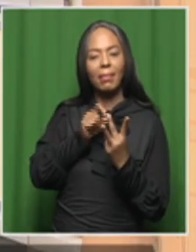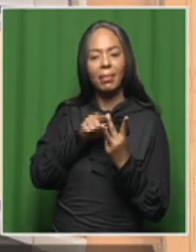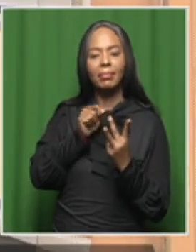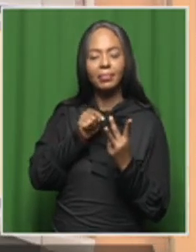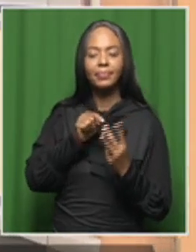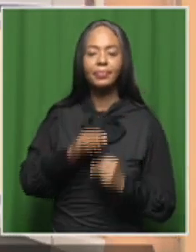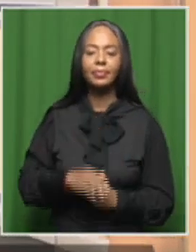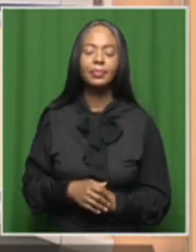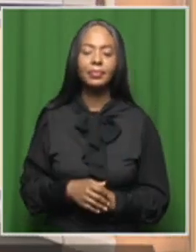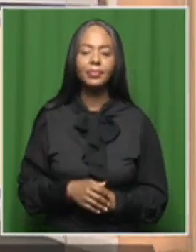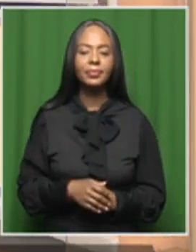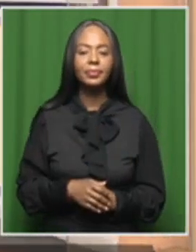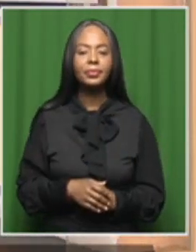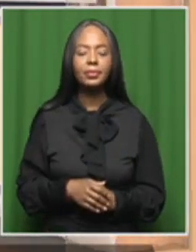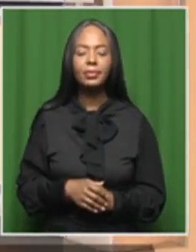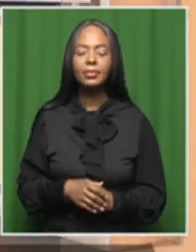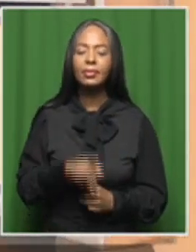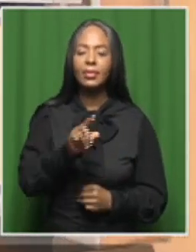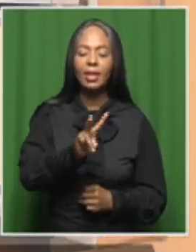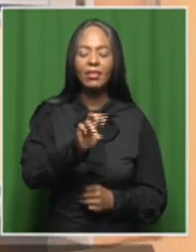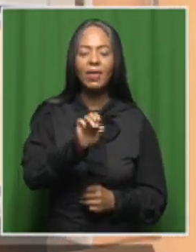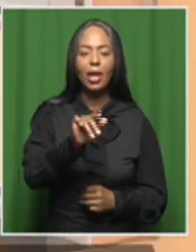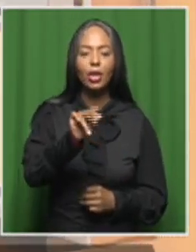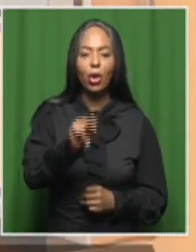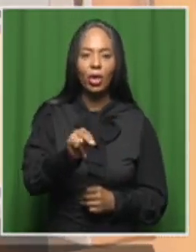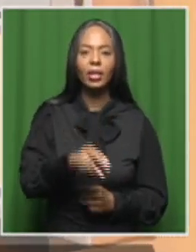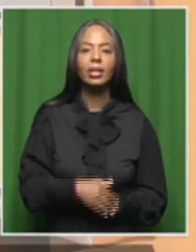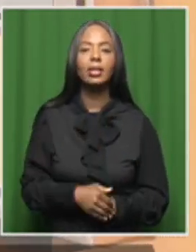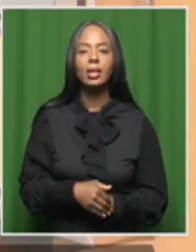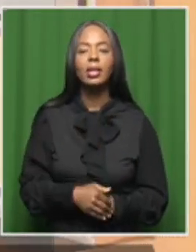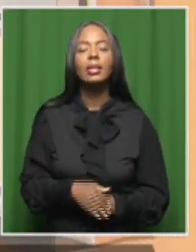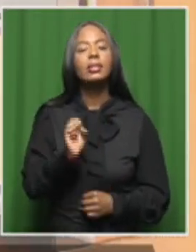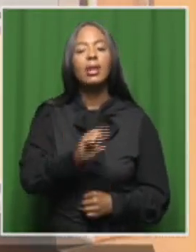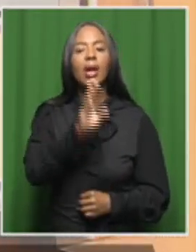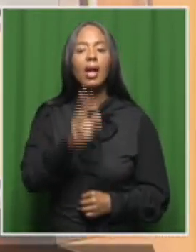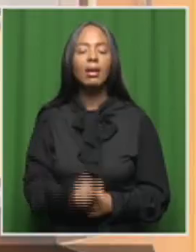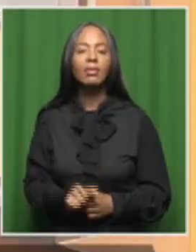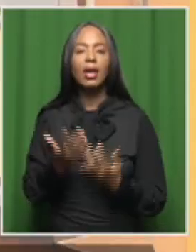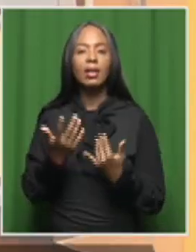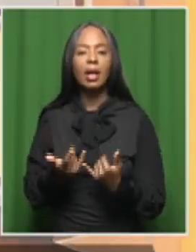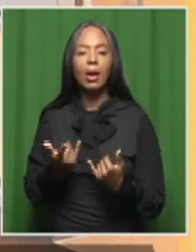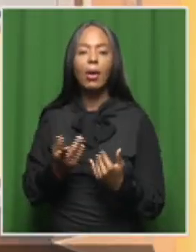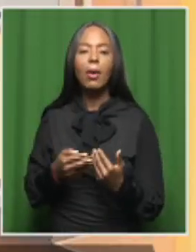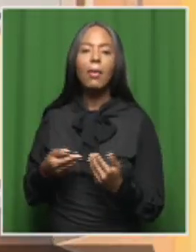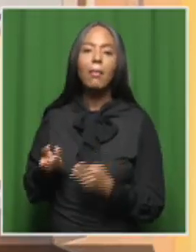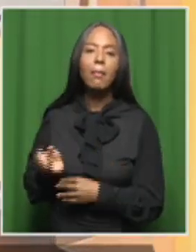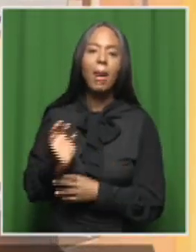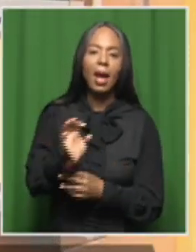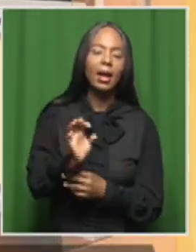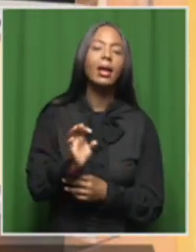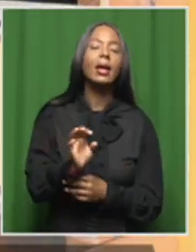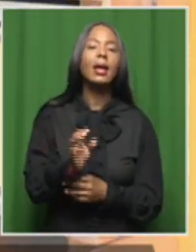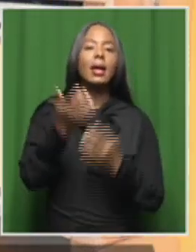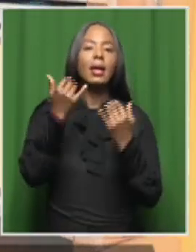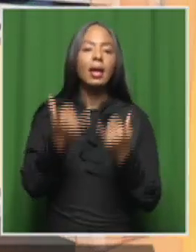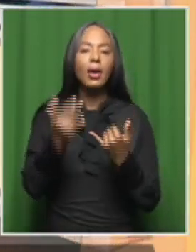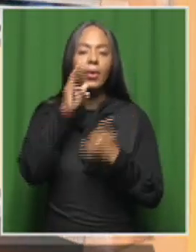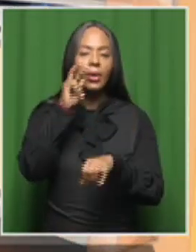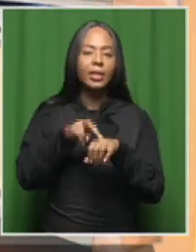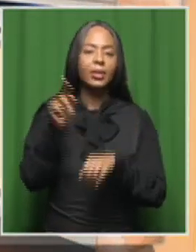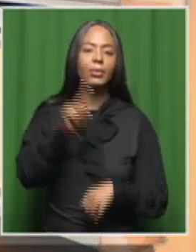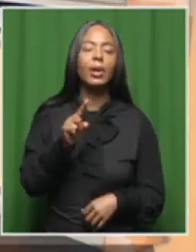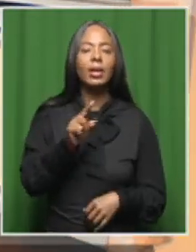we need to touch on, Vernon, is just South Africa's batting so far in this World Test Championship final. We're certainly going to need